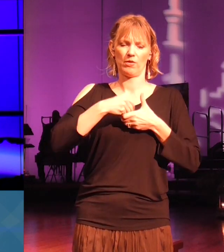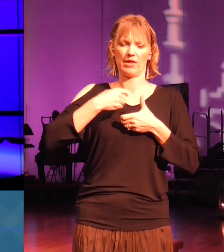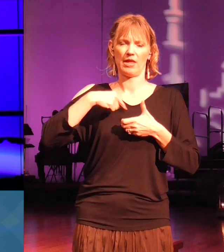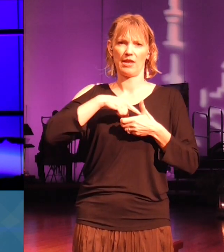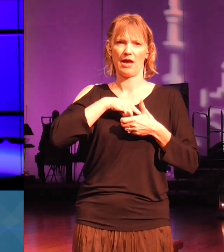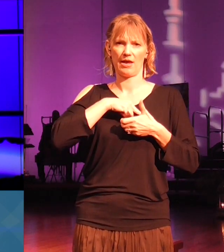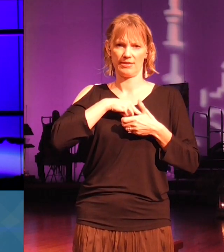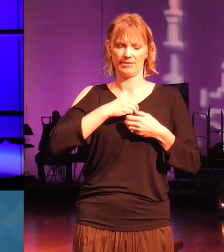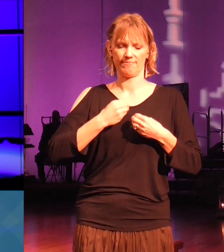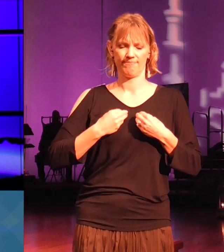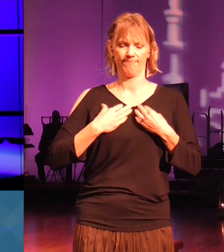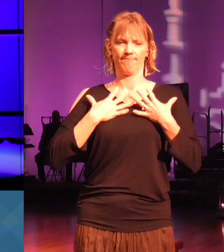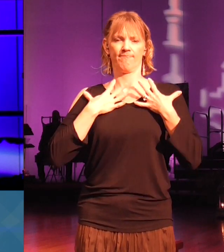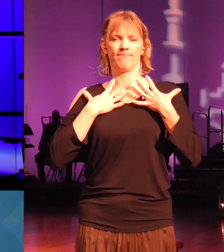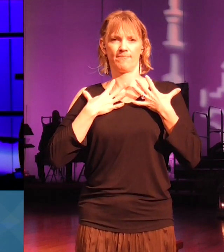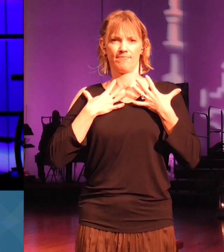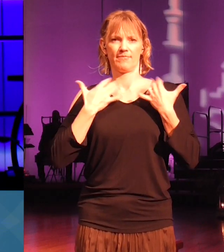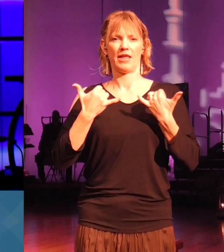we begin together.